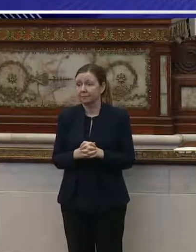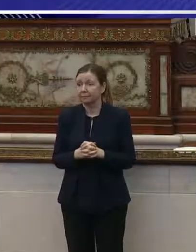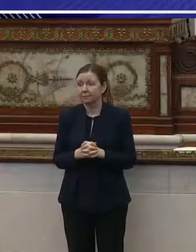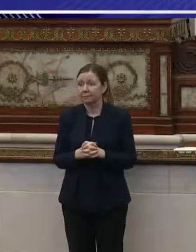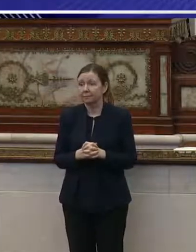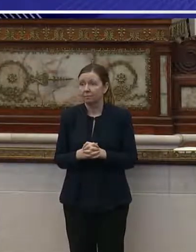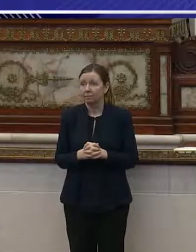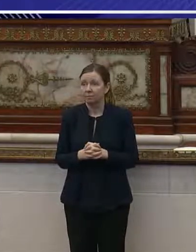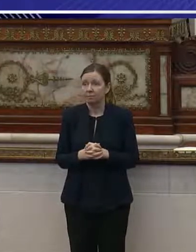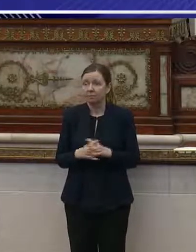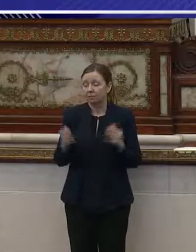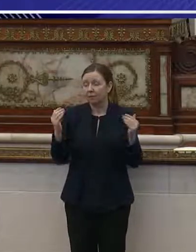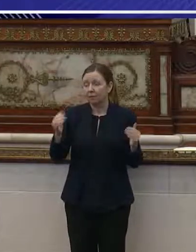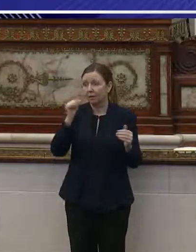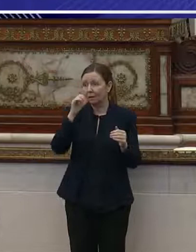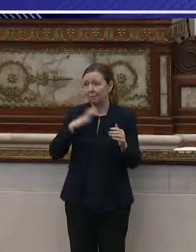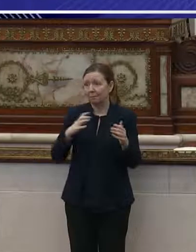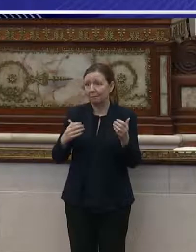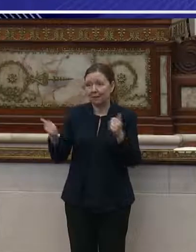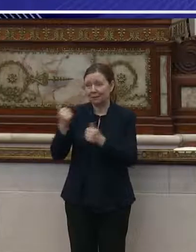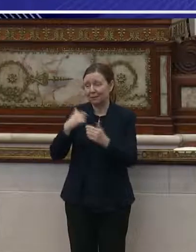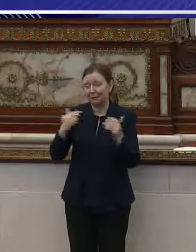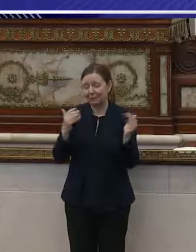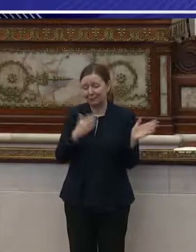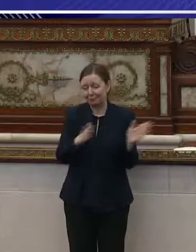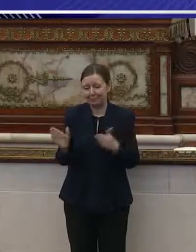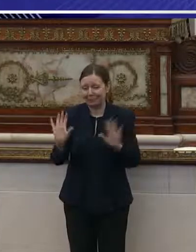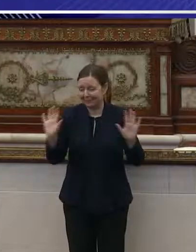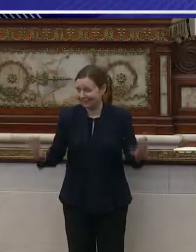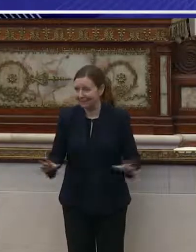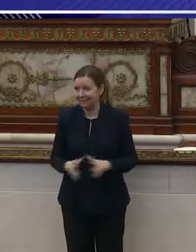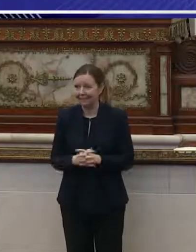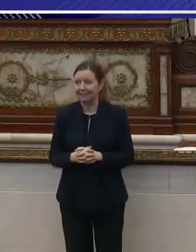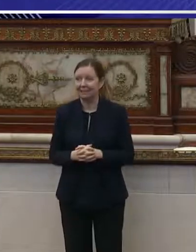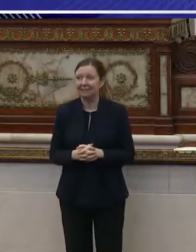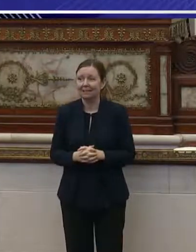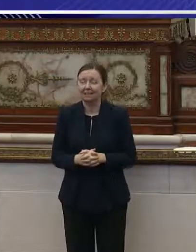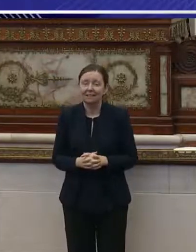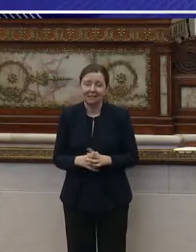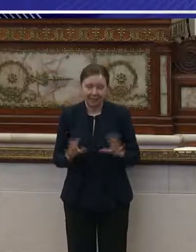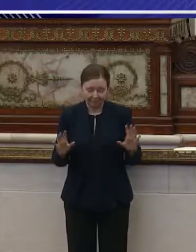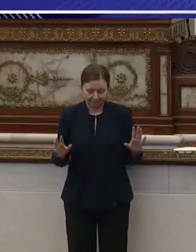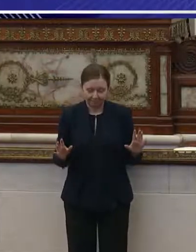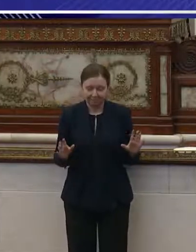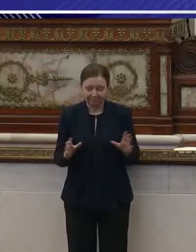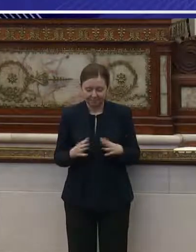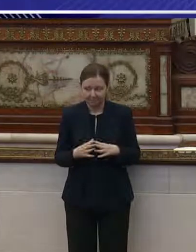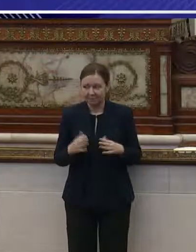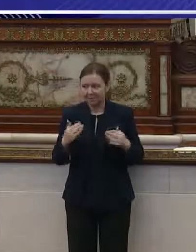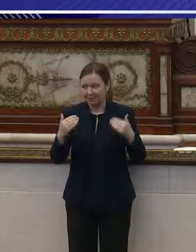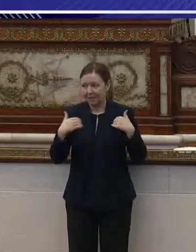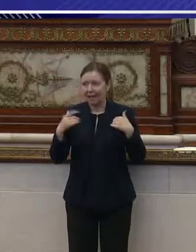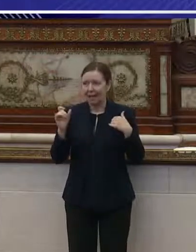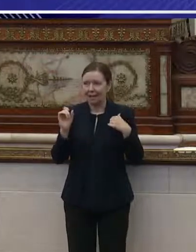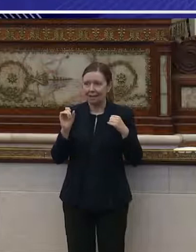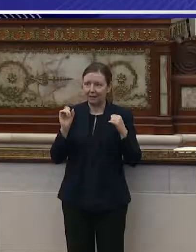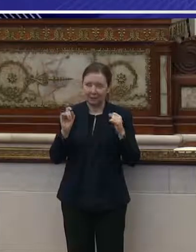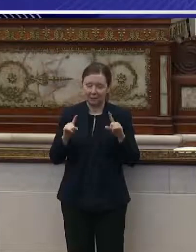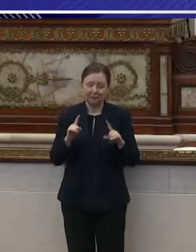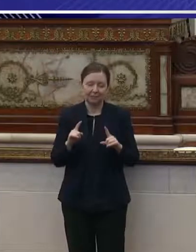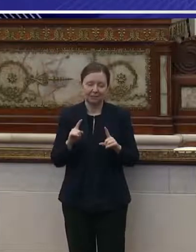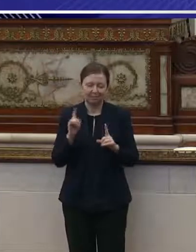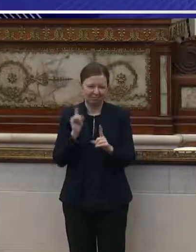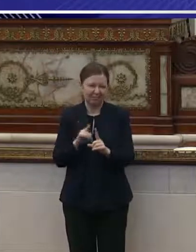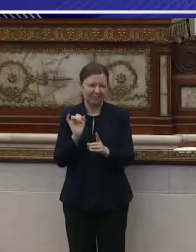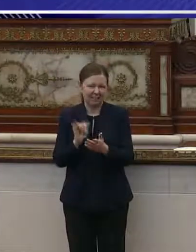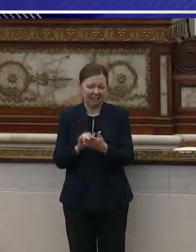Go ahead, Madam Chair, because I'm going to pivot into a different direction. Well, you know what? I had a question exactly along those lines,